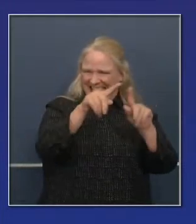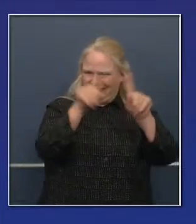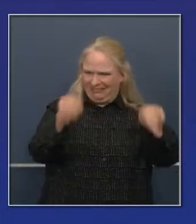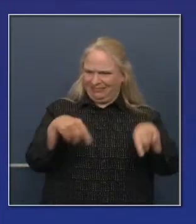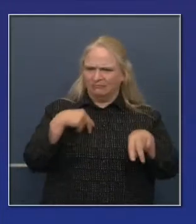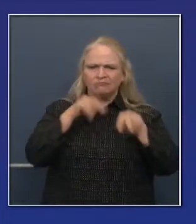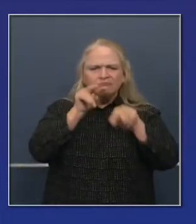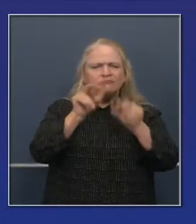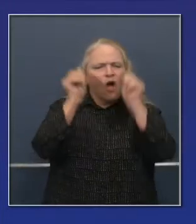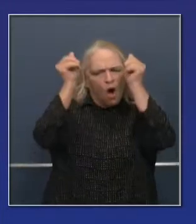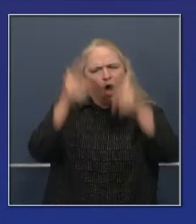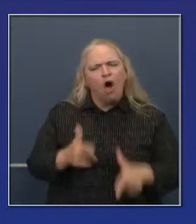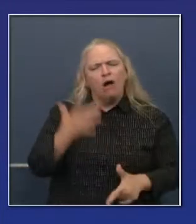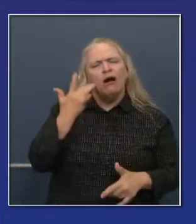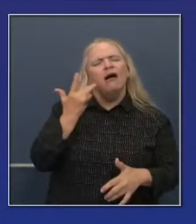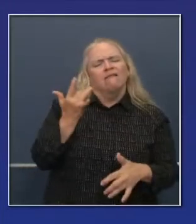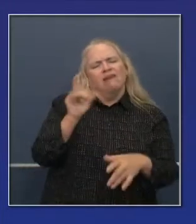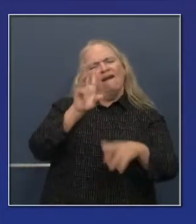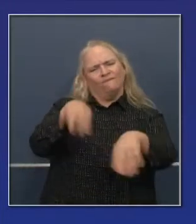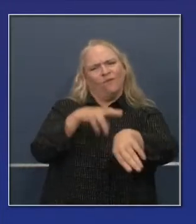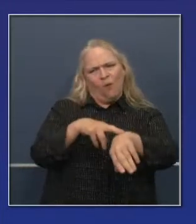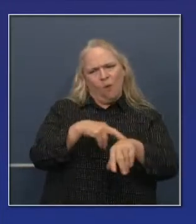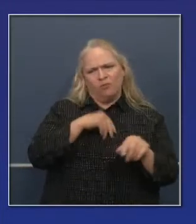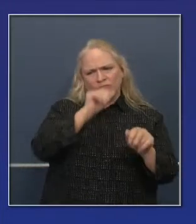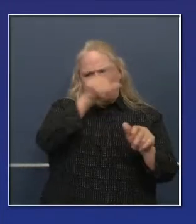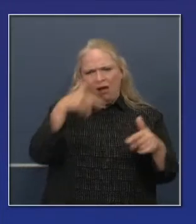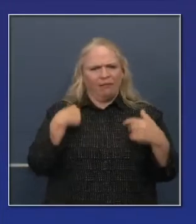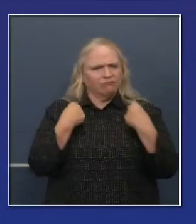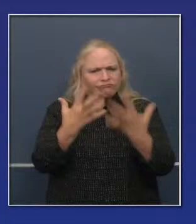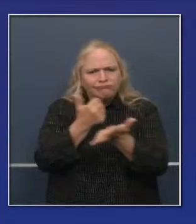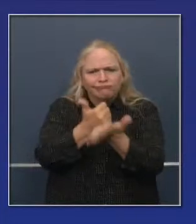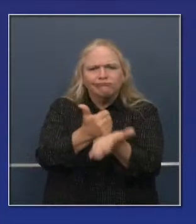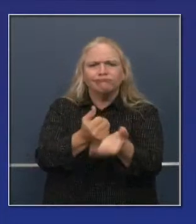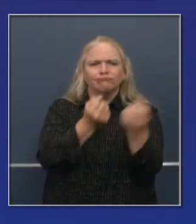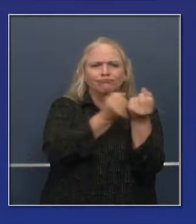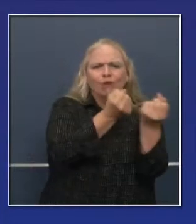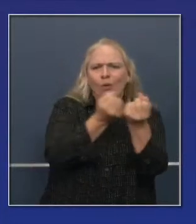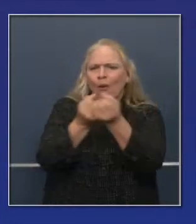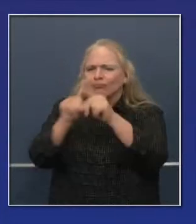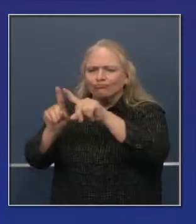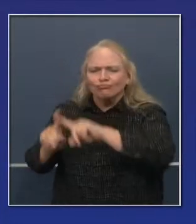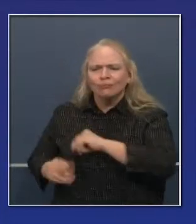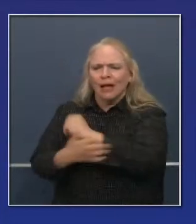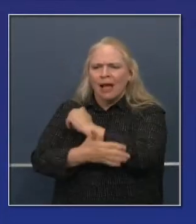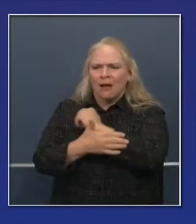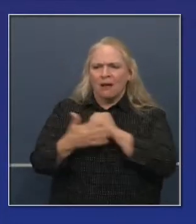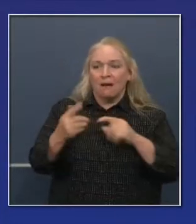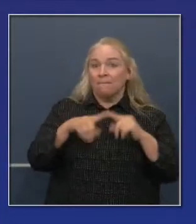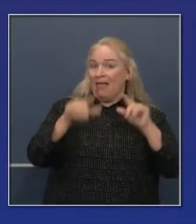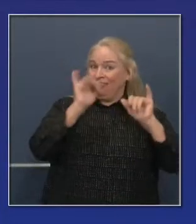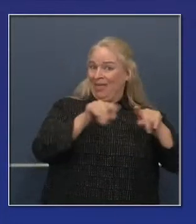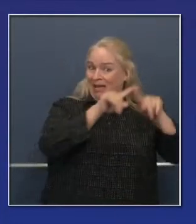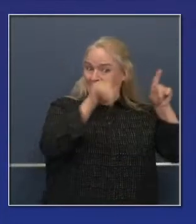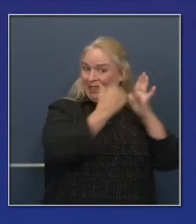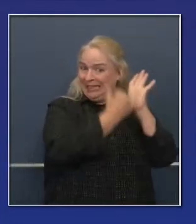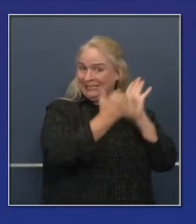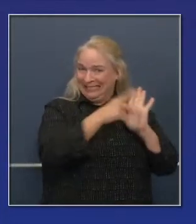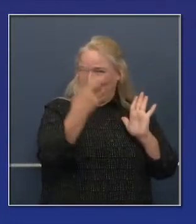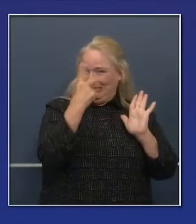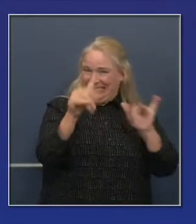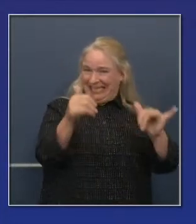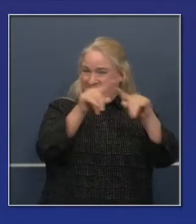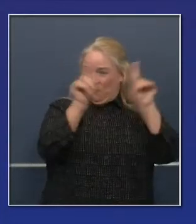we provide additional technical assistance to the counties that you see on this list. The counties now you see on this list total